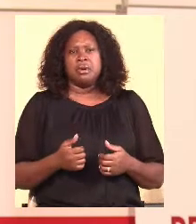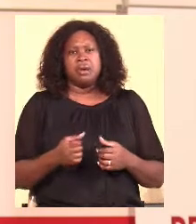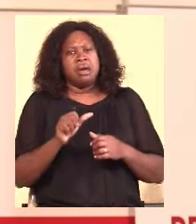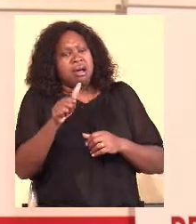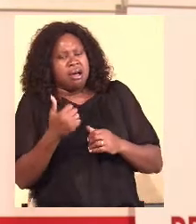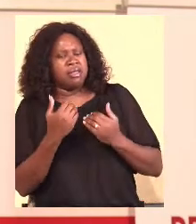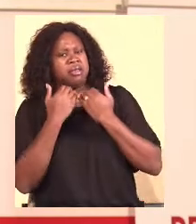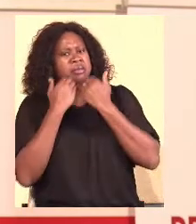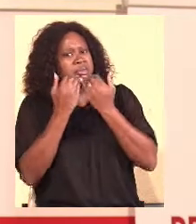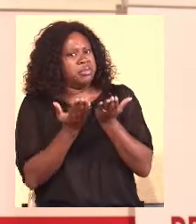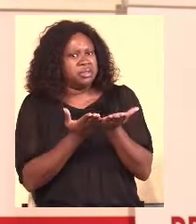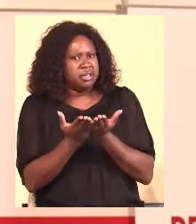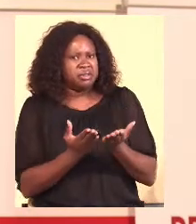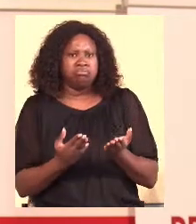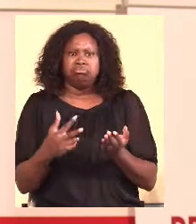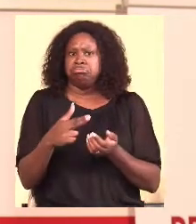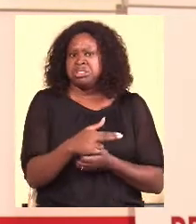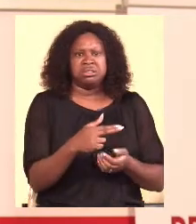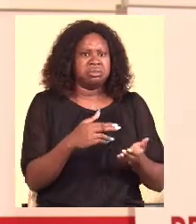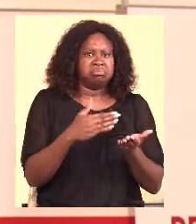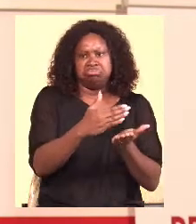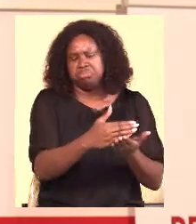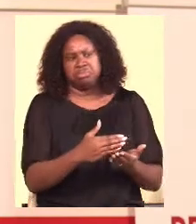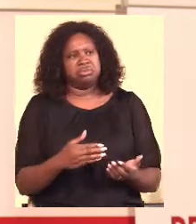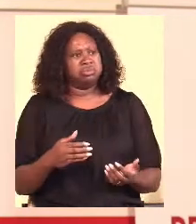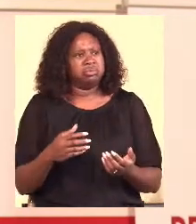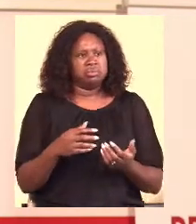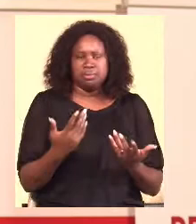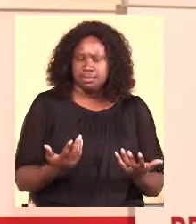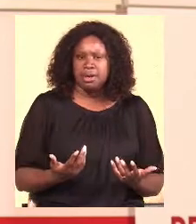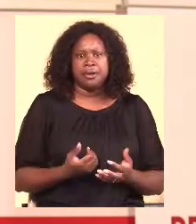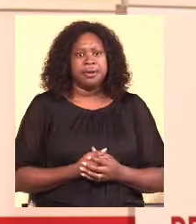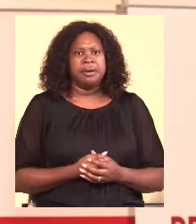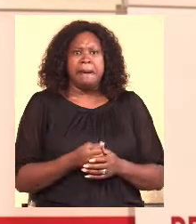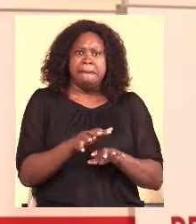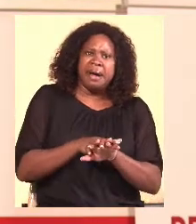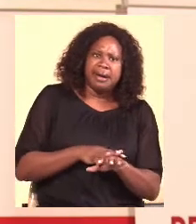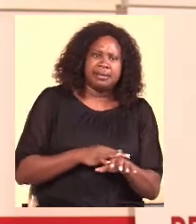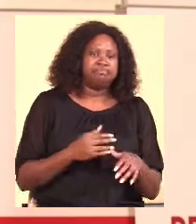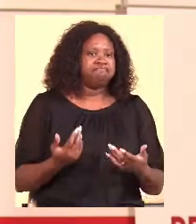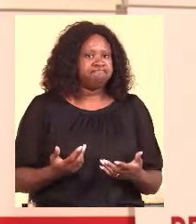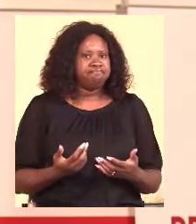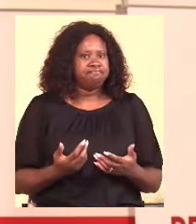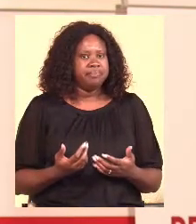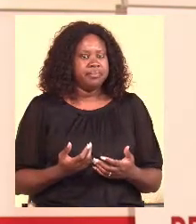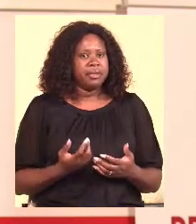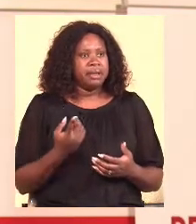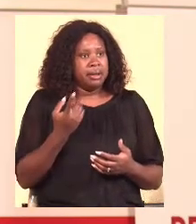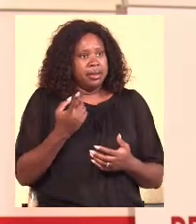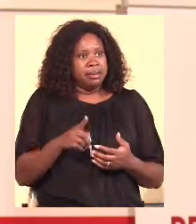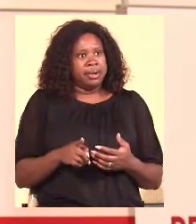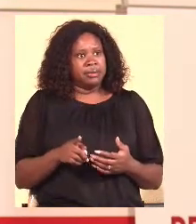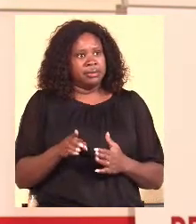important services to our citizens. But this comes with